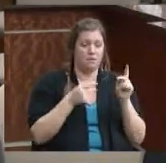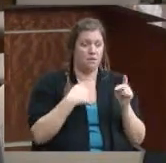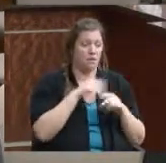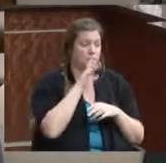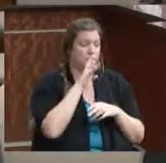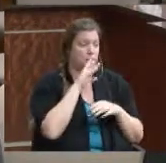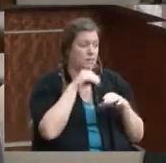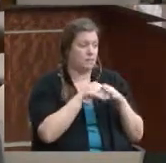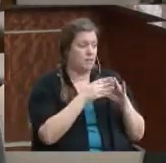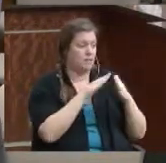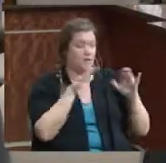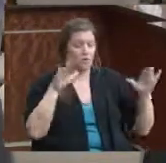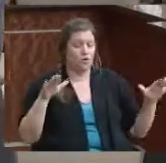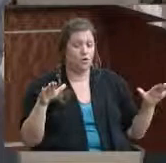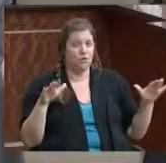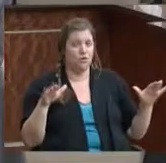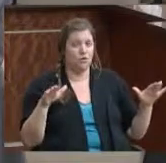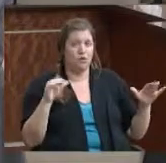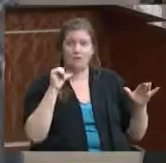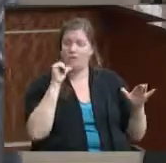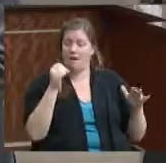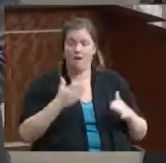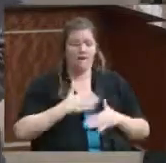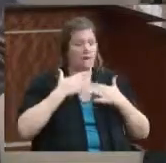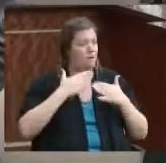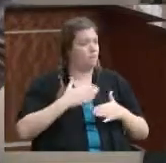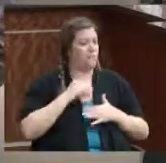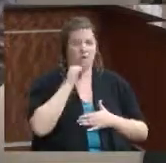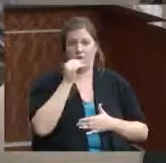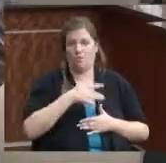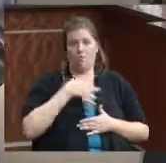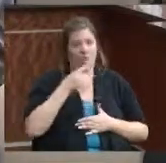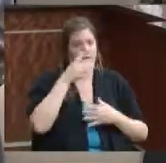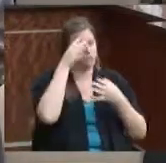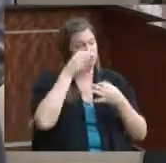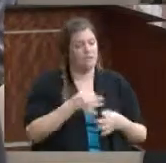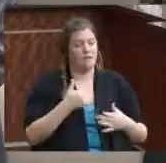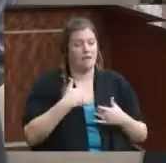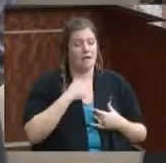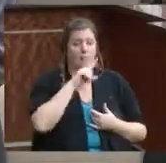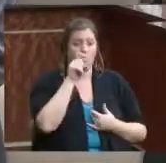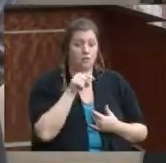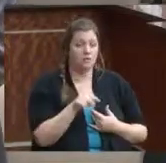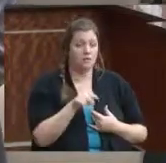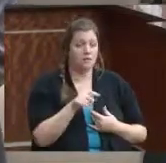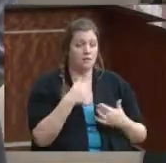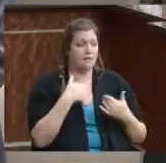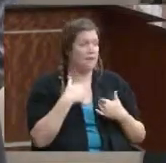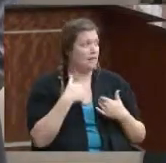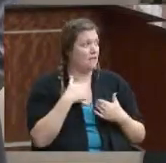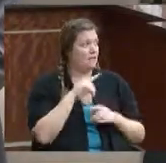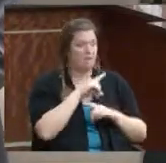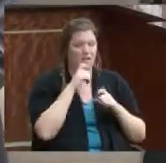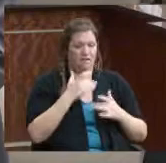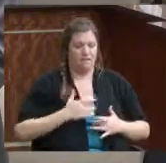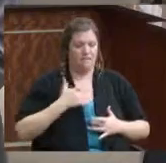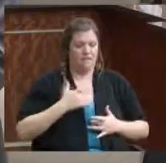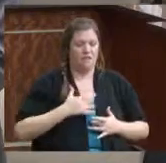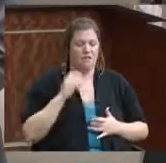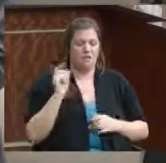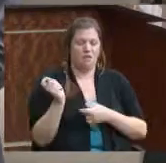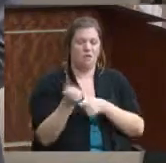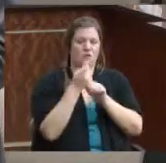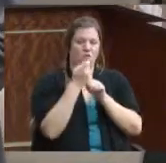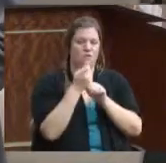spoken to in my neighborhood are outraged. They do not like this. They have questions, and they have the ugly feeling that the golf course